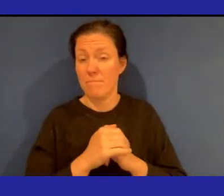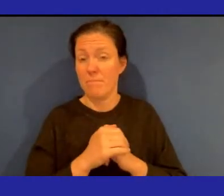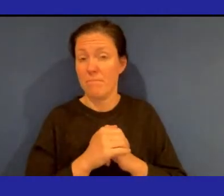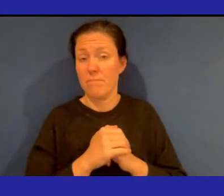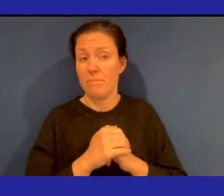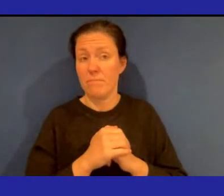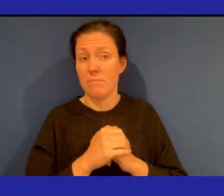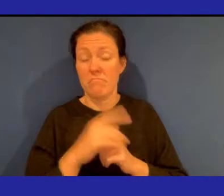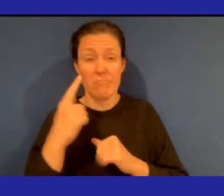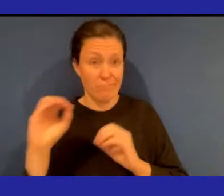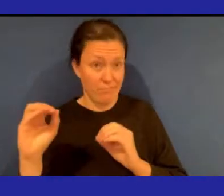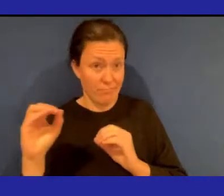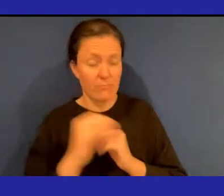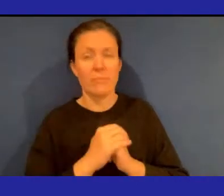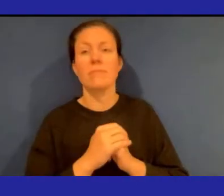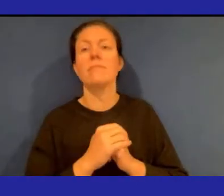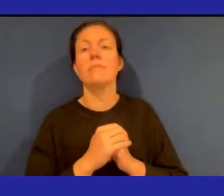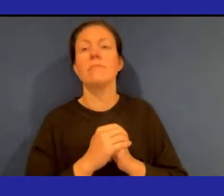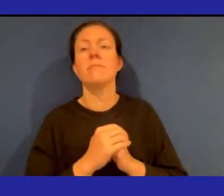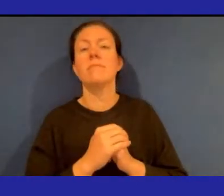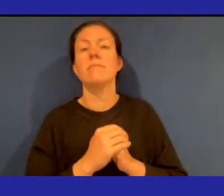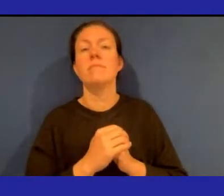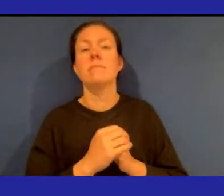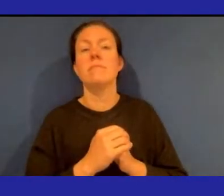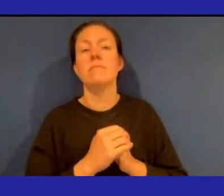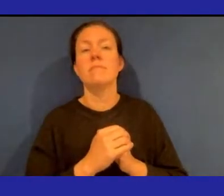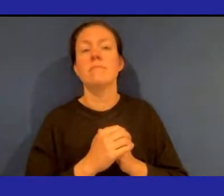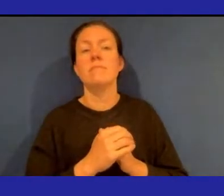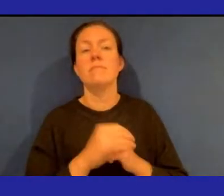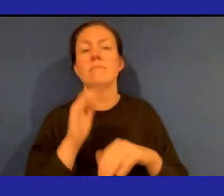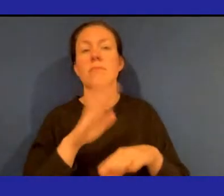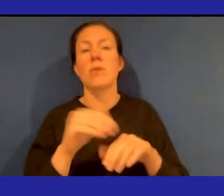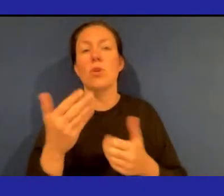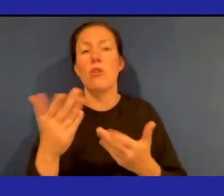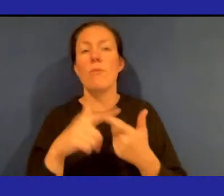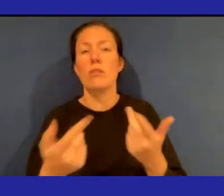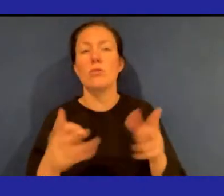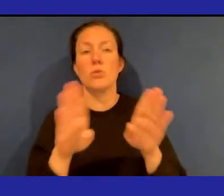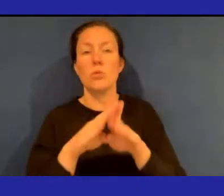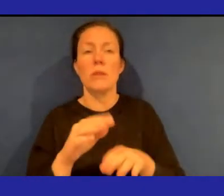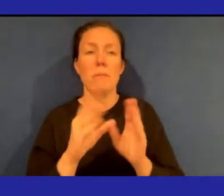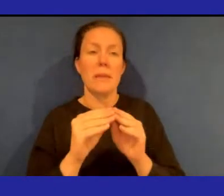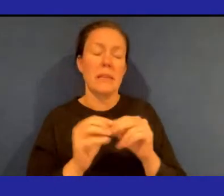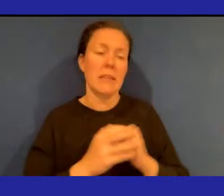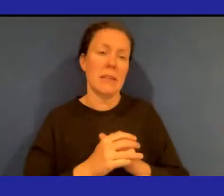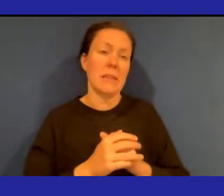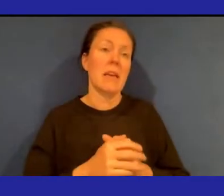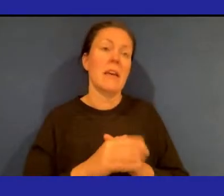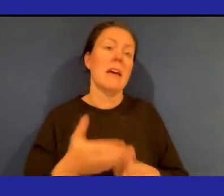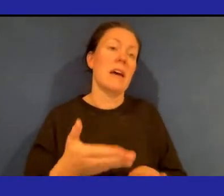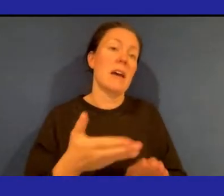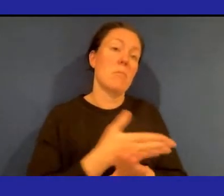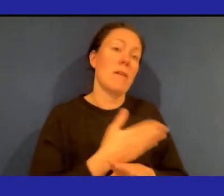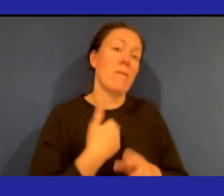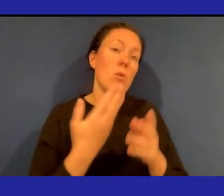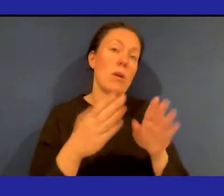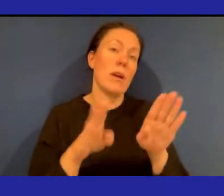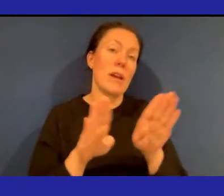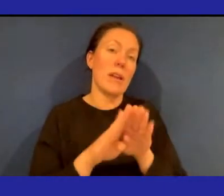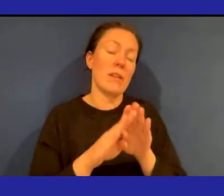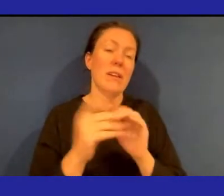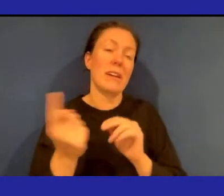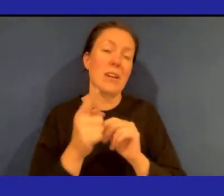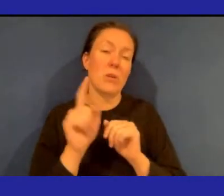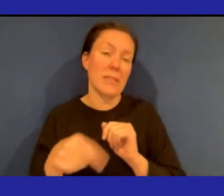Hearing none. I now call a motion to adjourn this meeting. But before I adjourn, I always have to